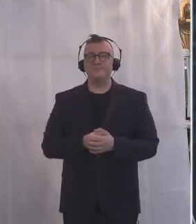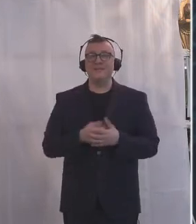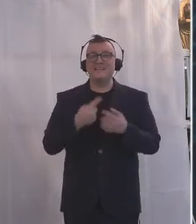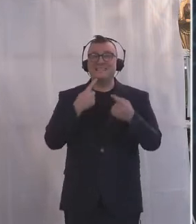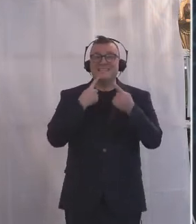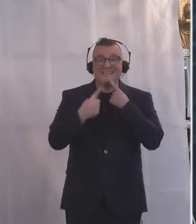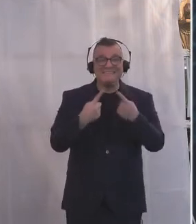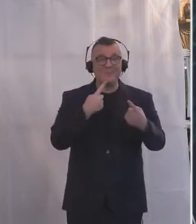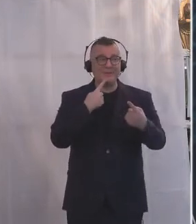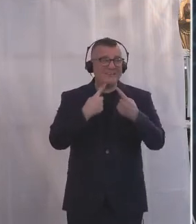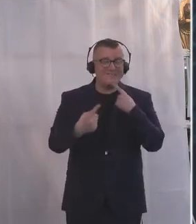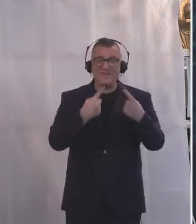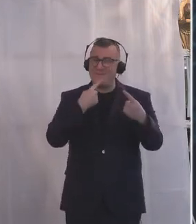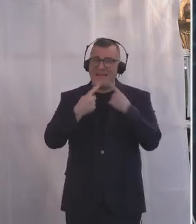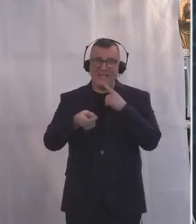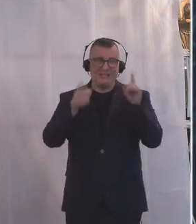Data.